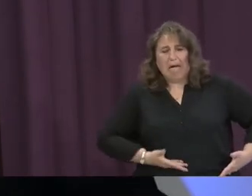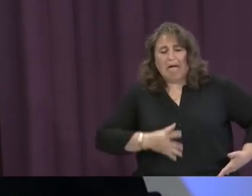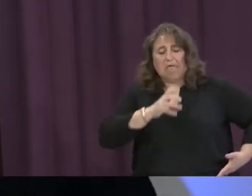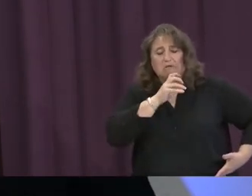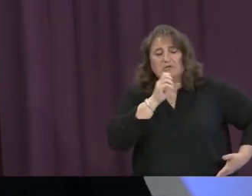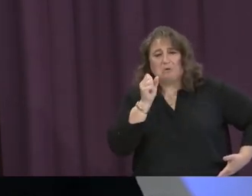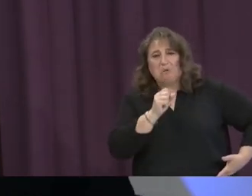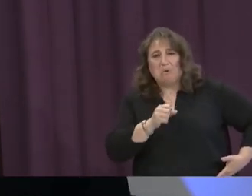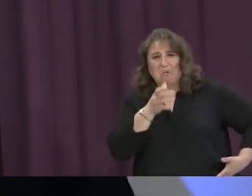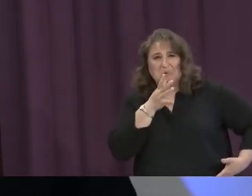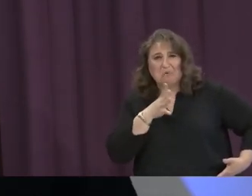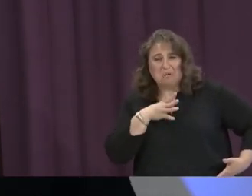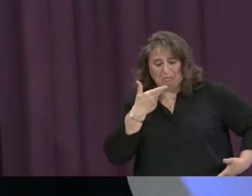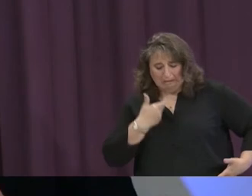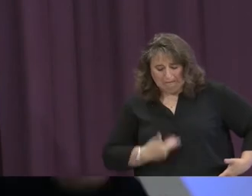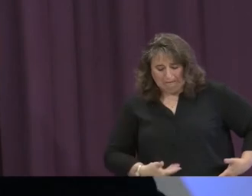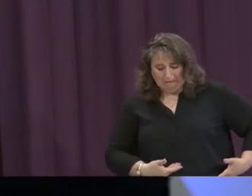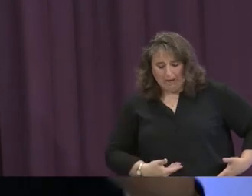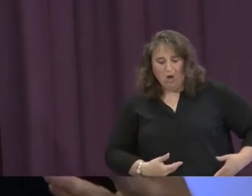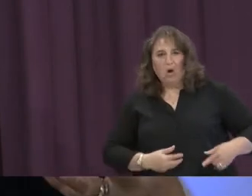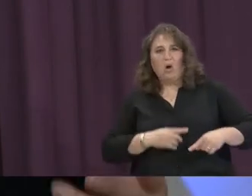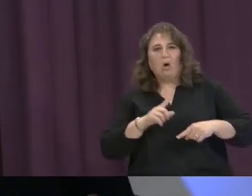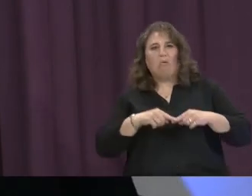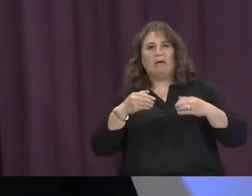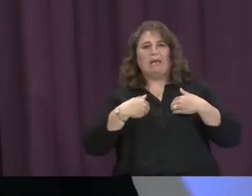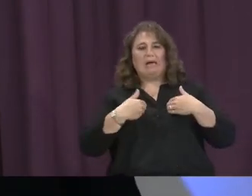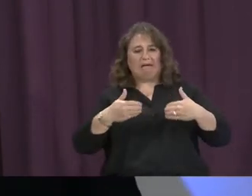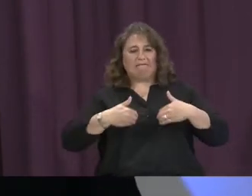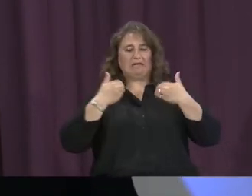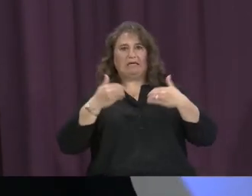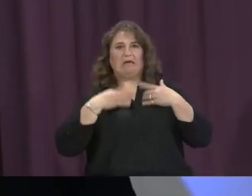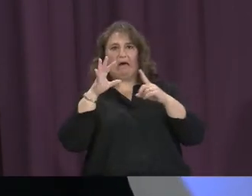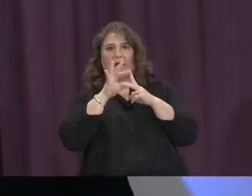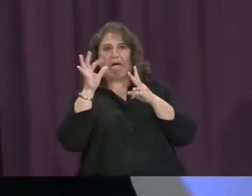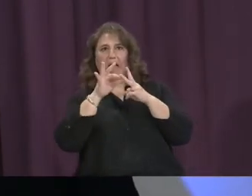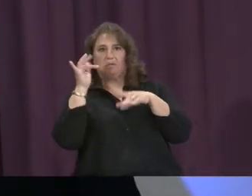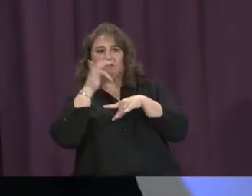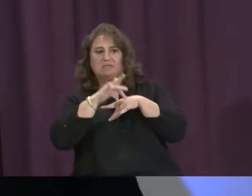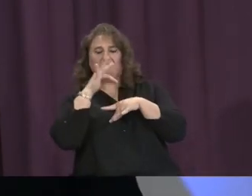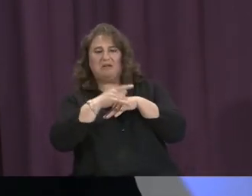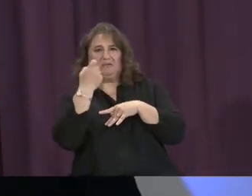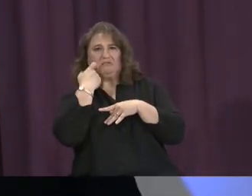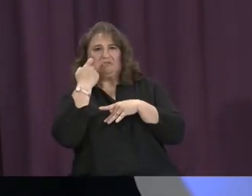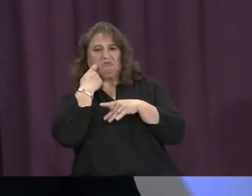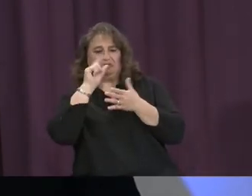going to hire me when there's all these young kids coming out of school?